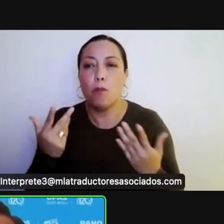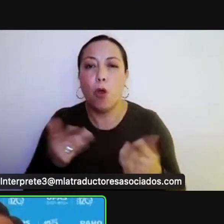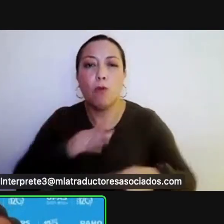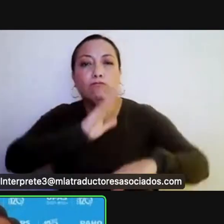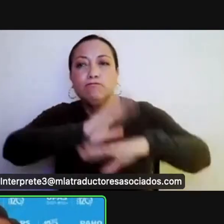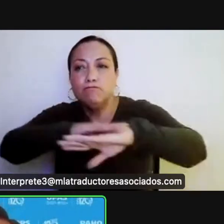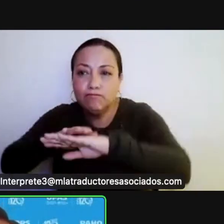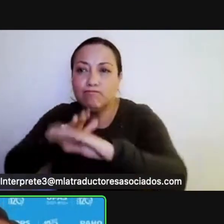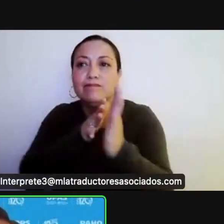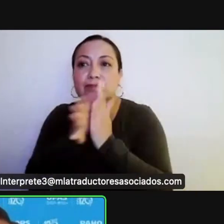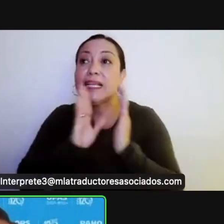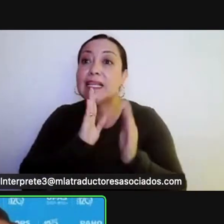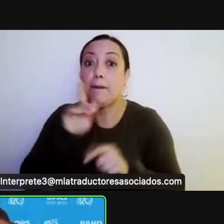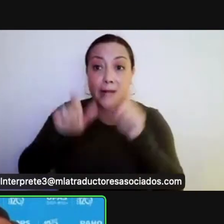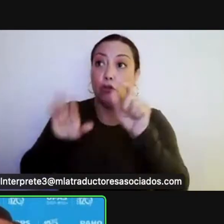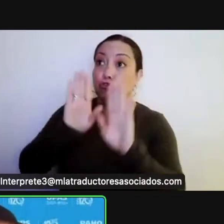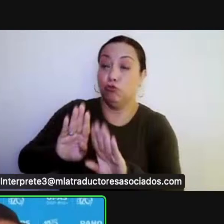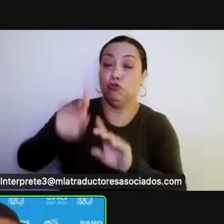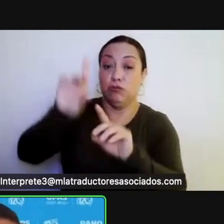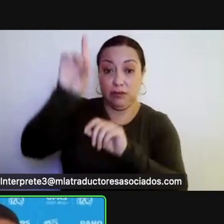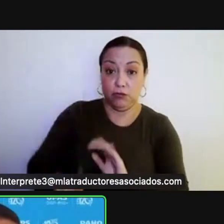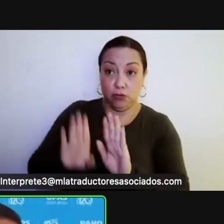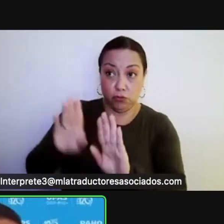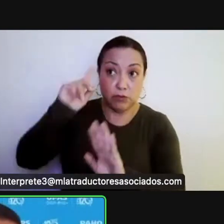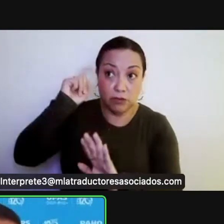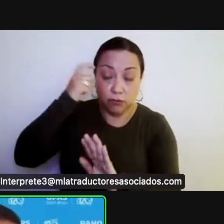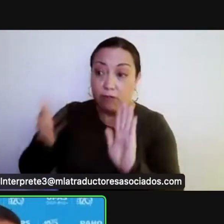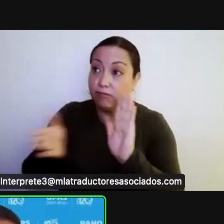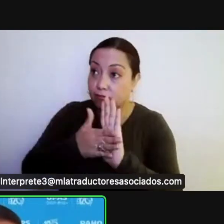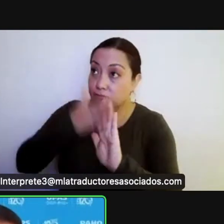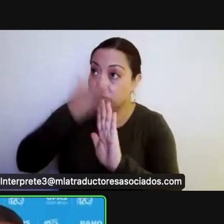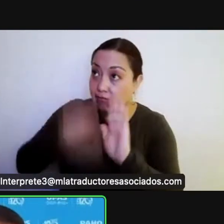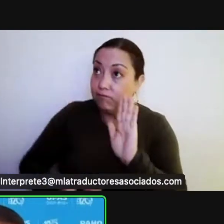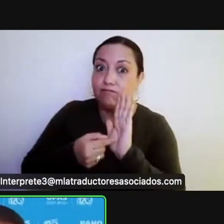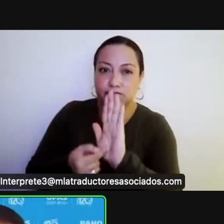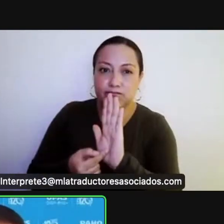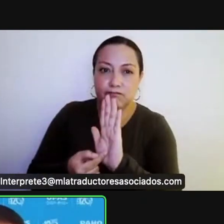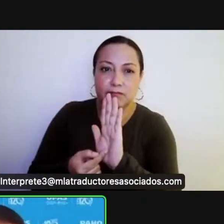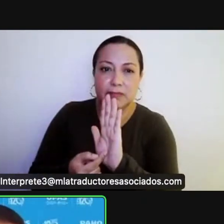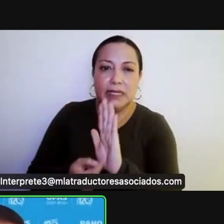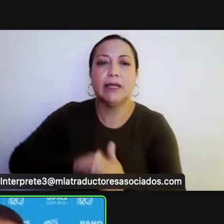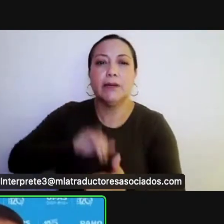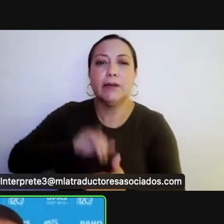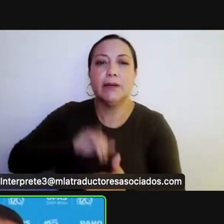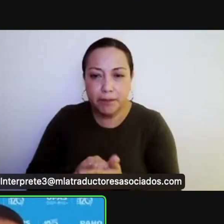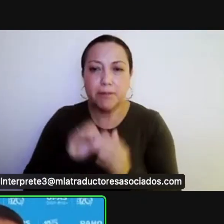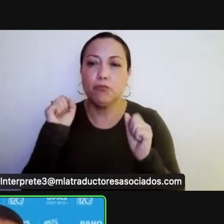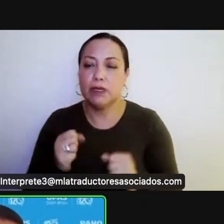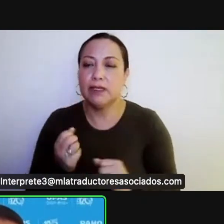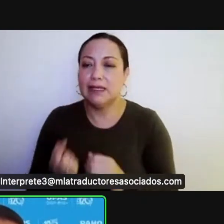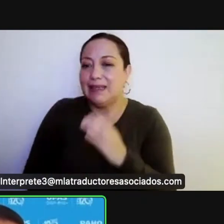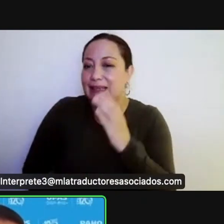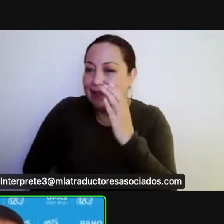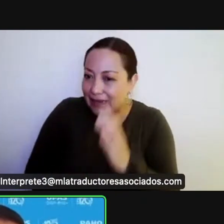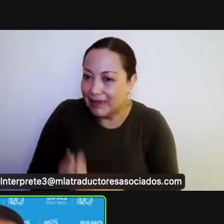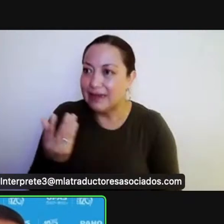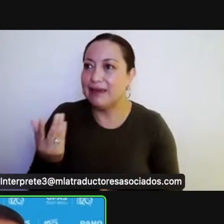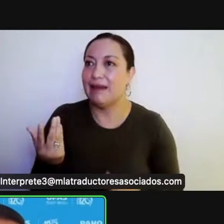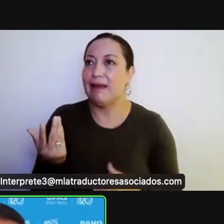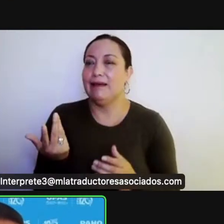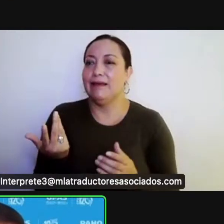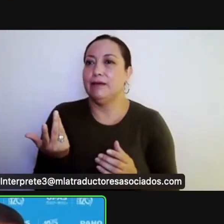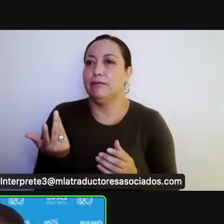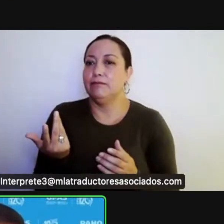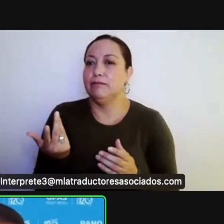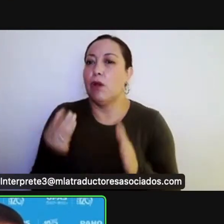and to inform the decision makers with available evidence